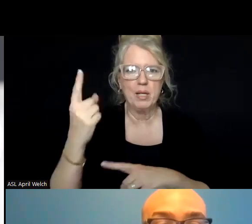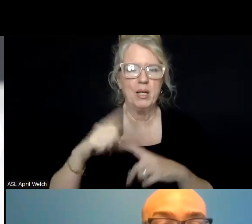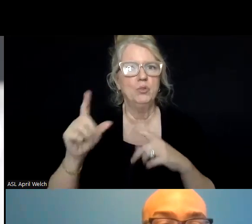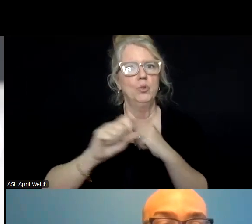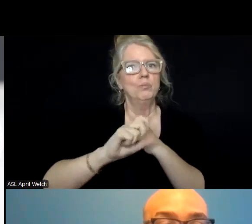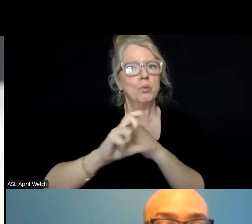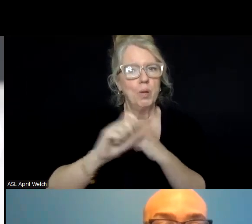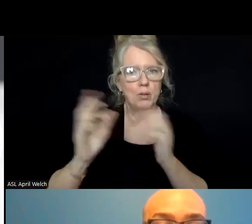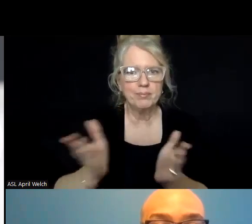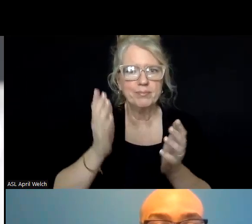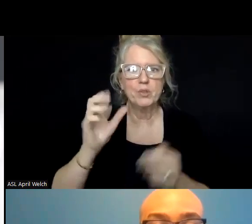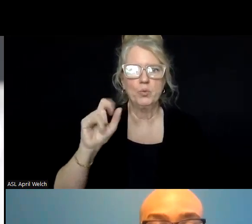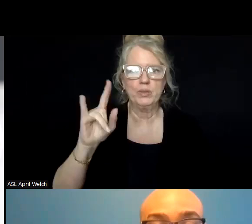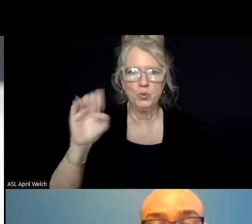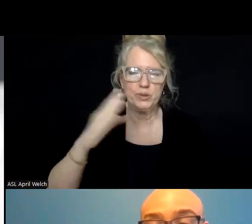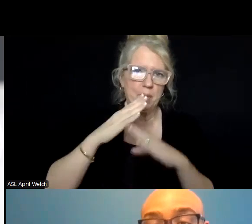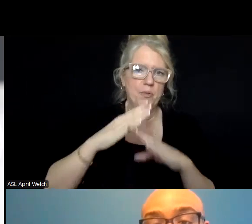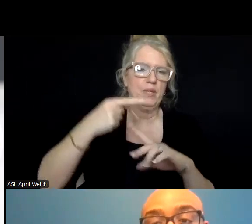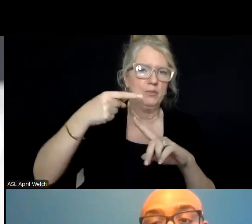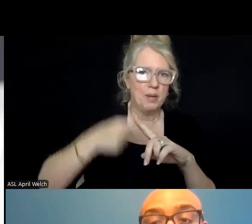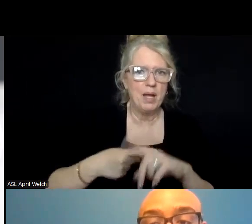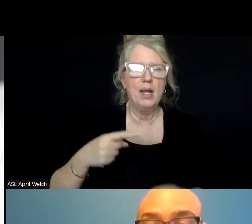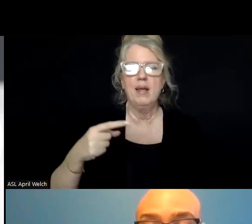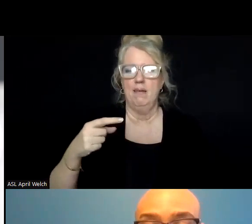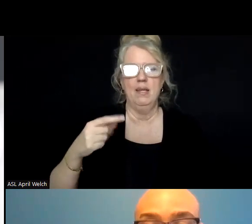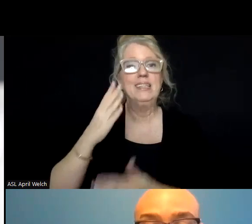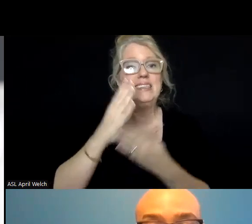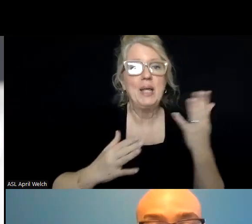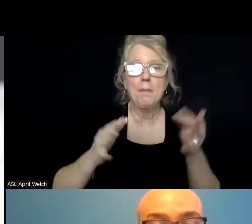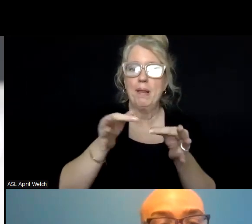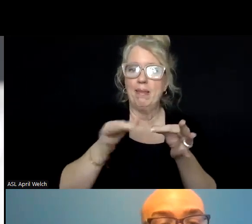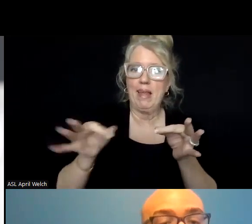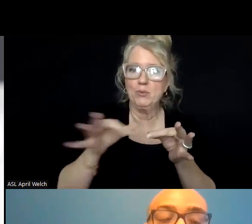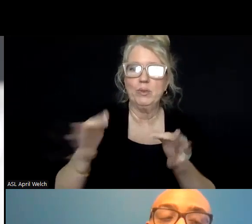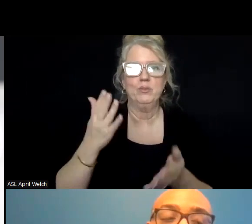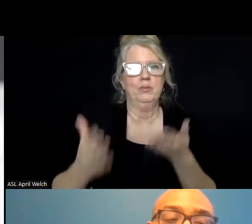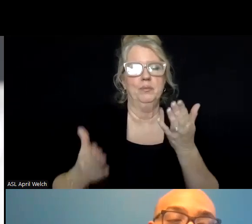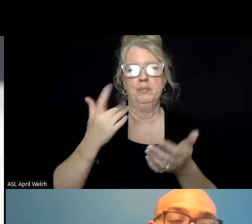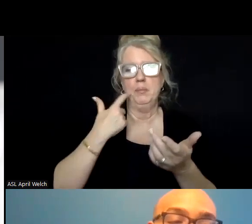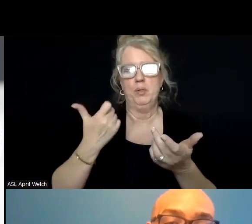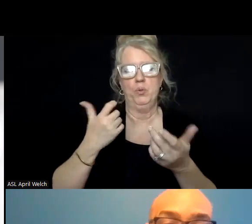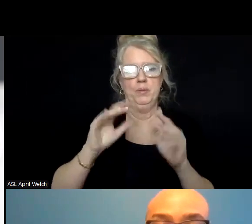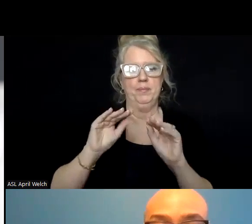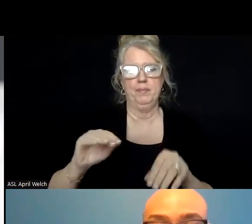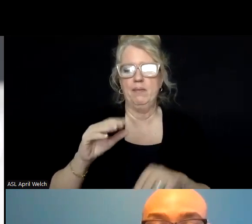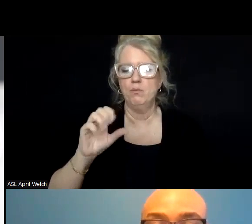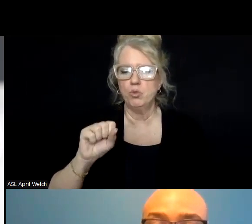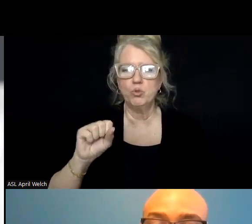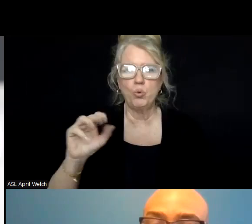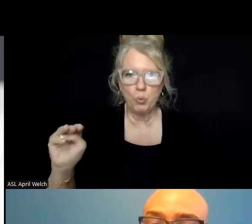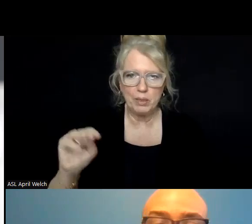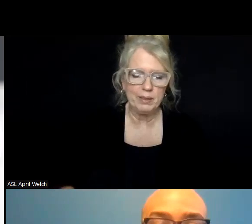word out around Suicide Prevention Month, including even some language that you may be able to put in some social media